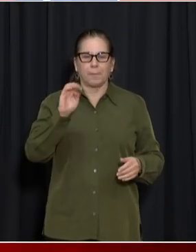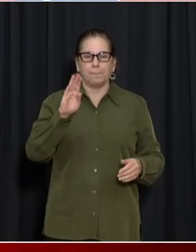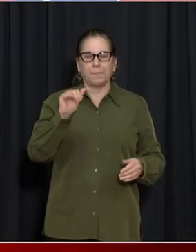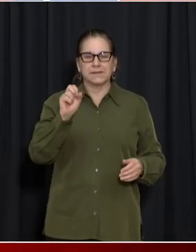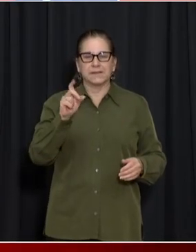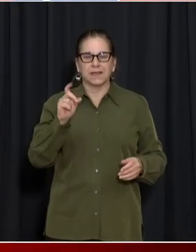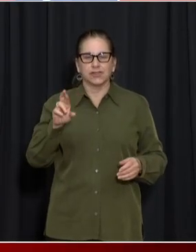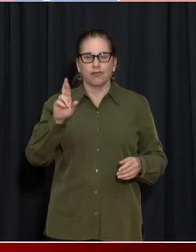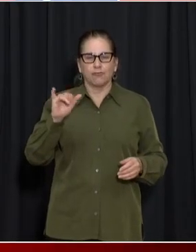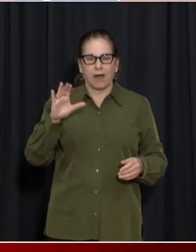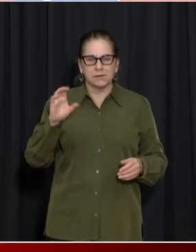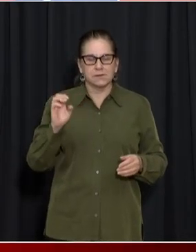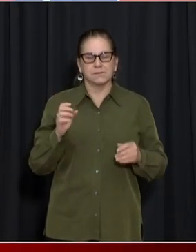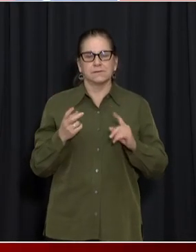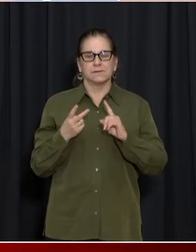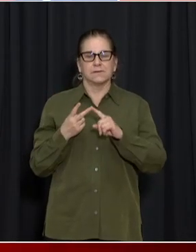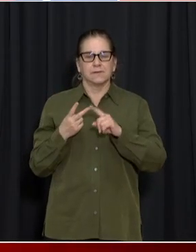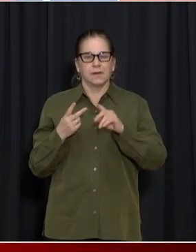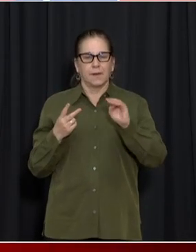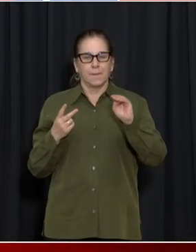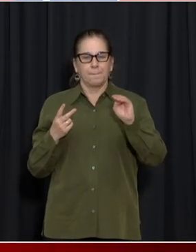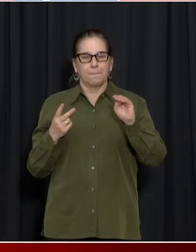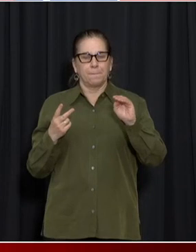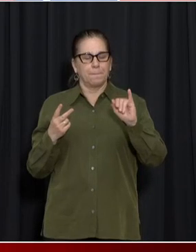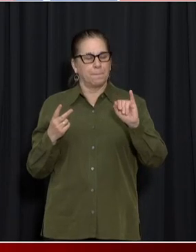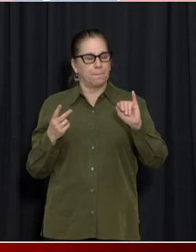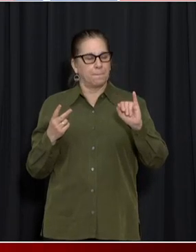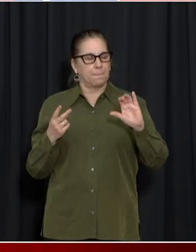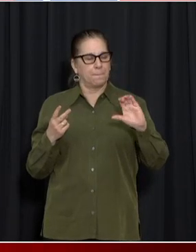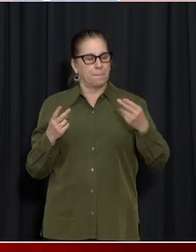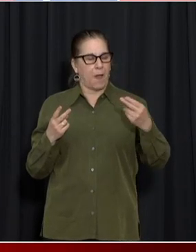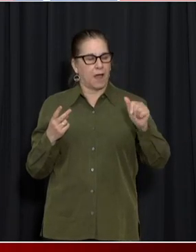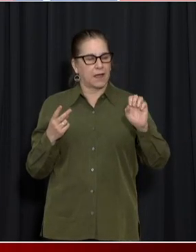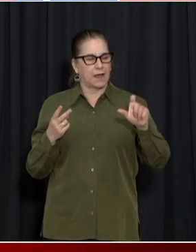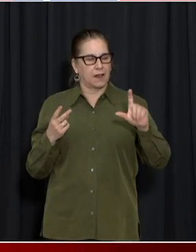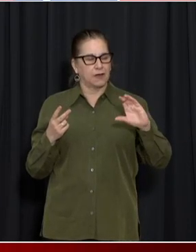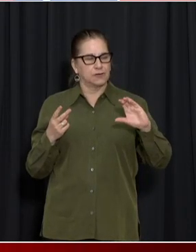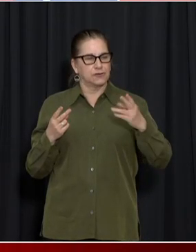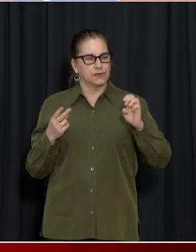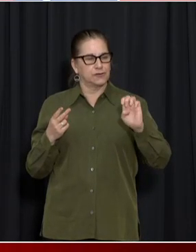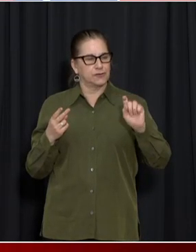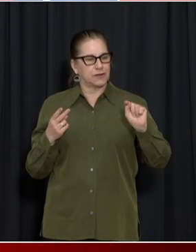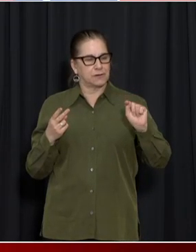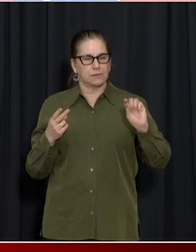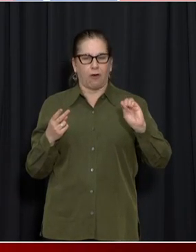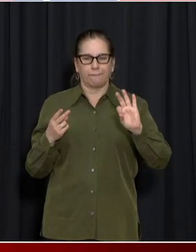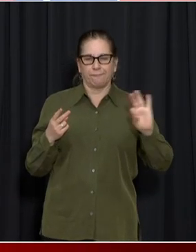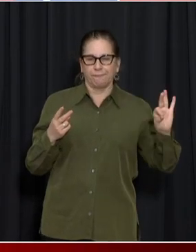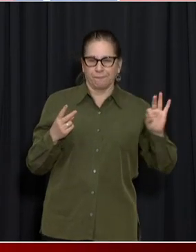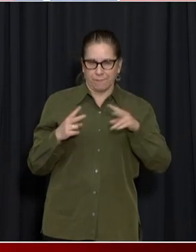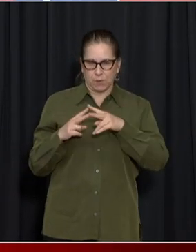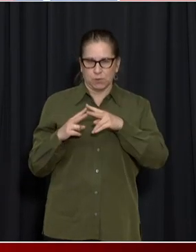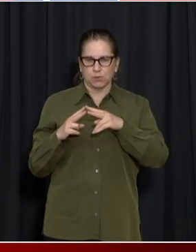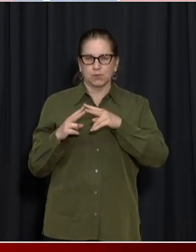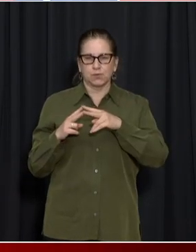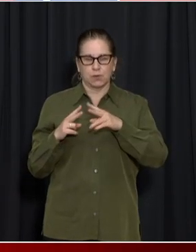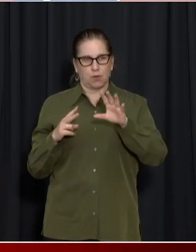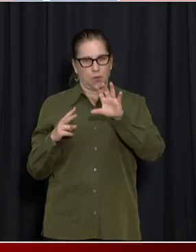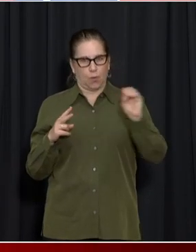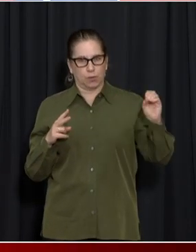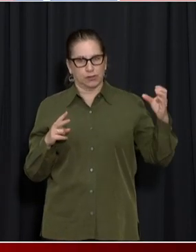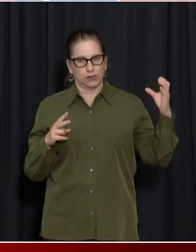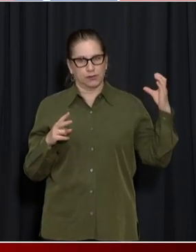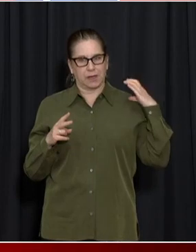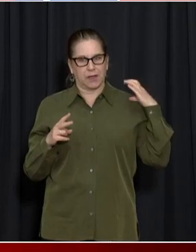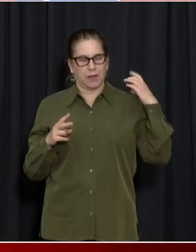the Reopen DC Advisory Committee. They each bring an abundance of experience,